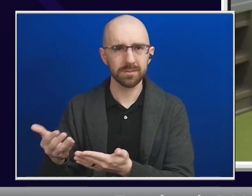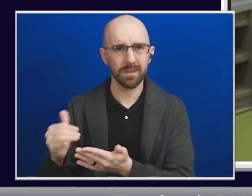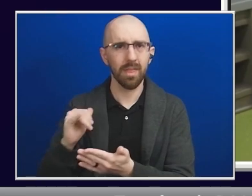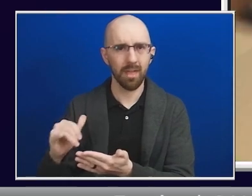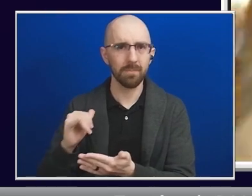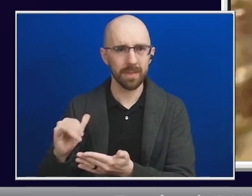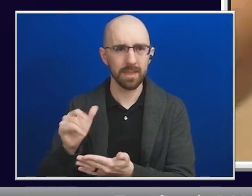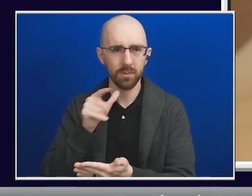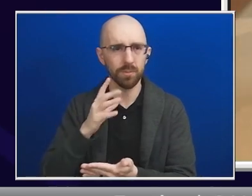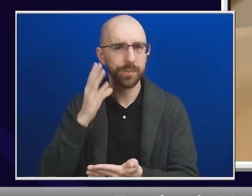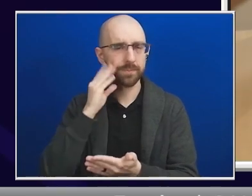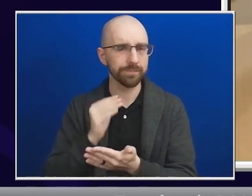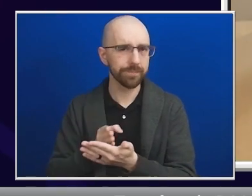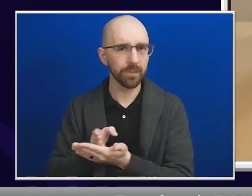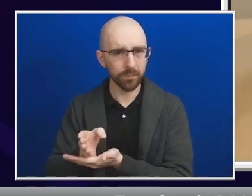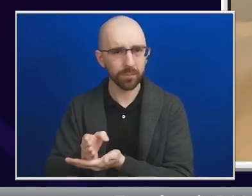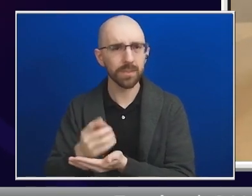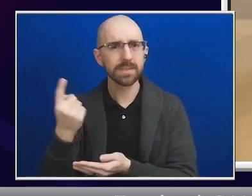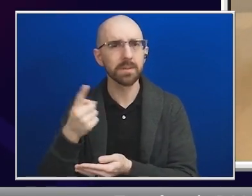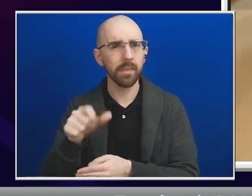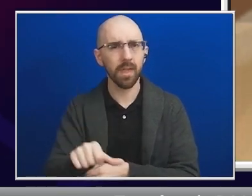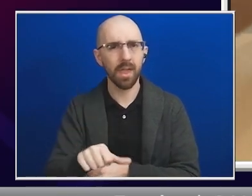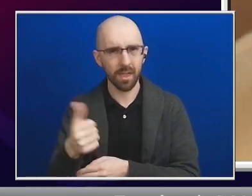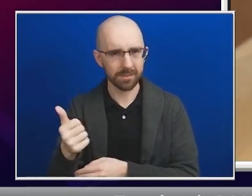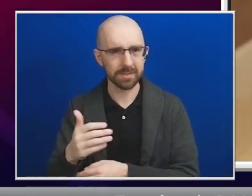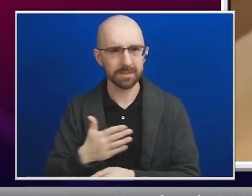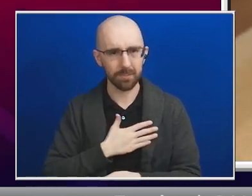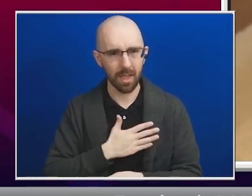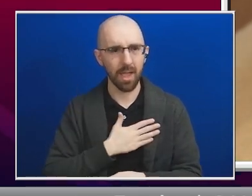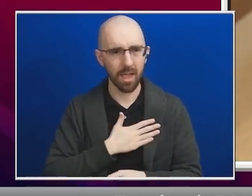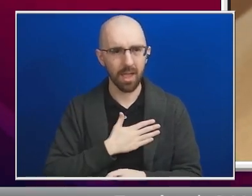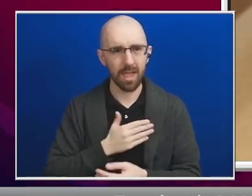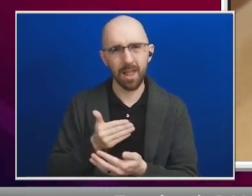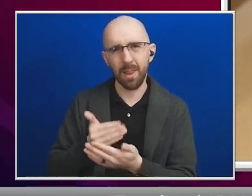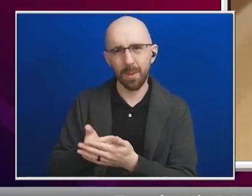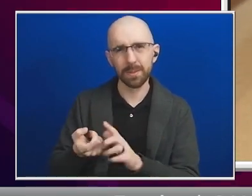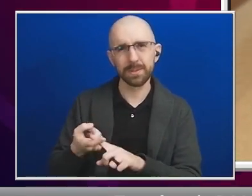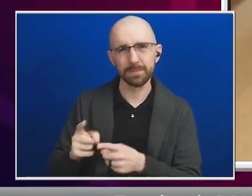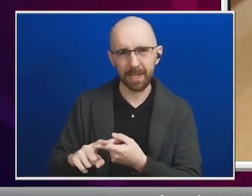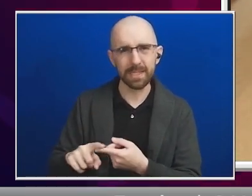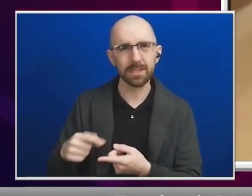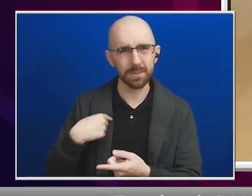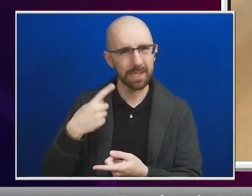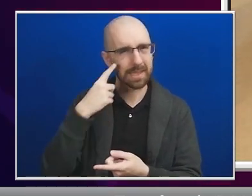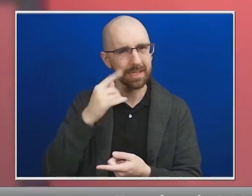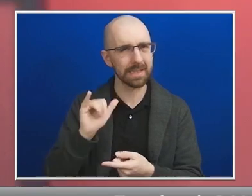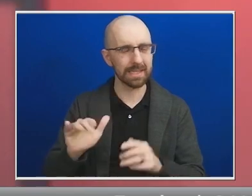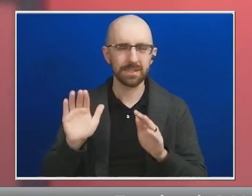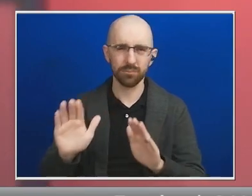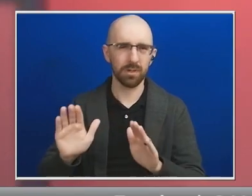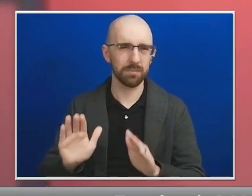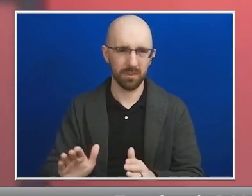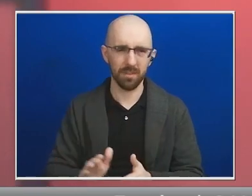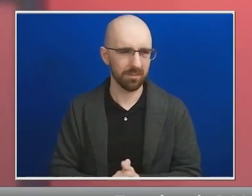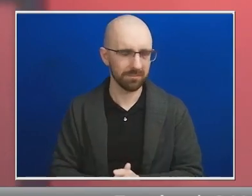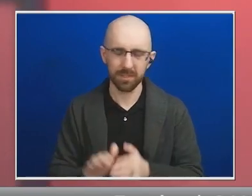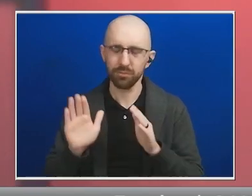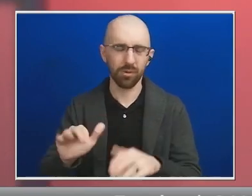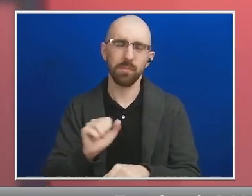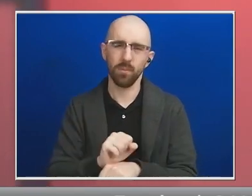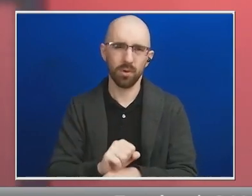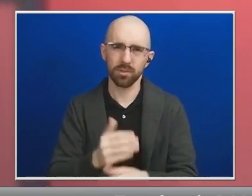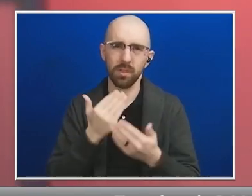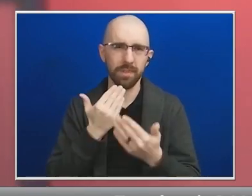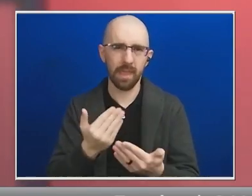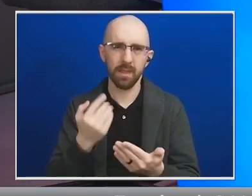through something else, and it's my close little buddy. So I just think that's incredible work. So thank you for doing